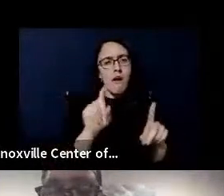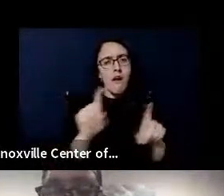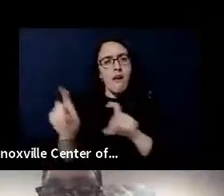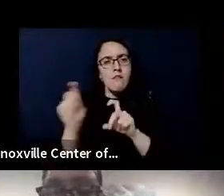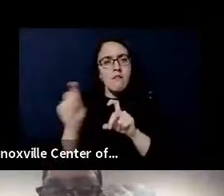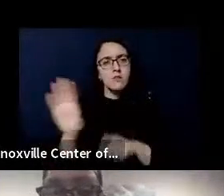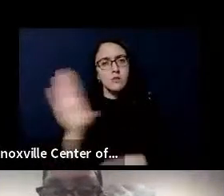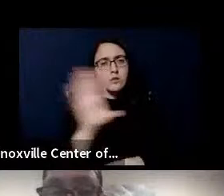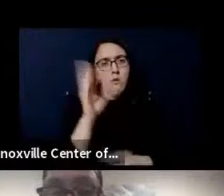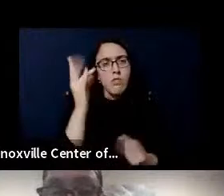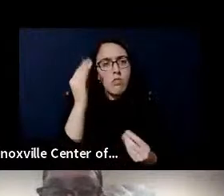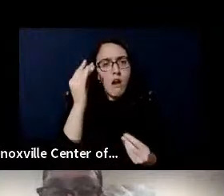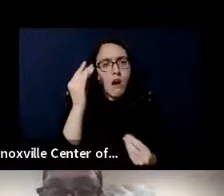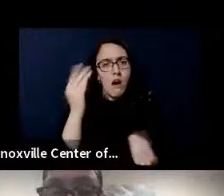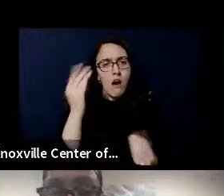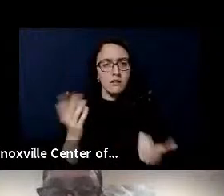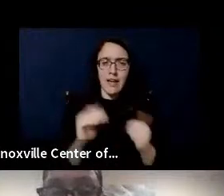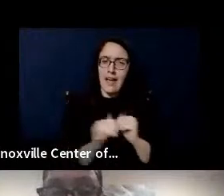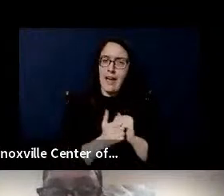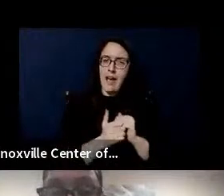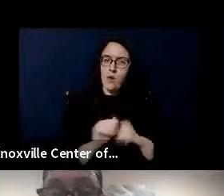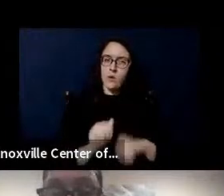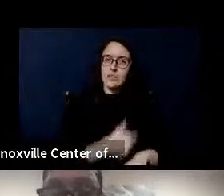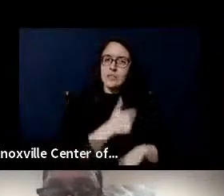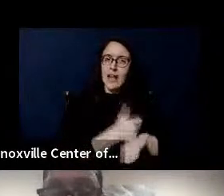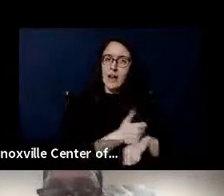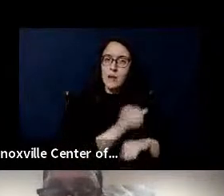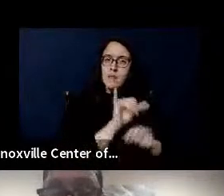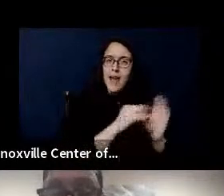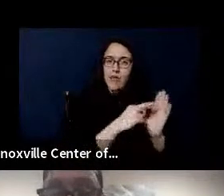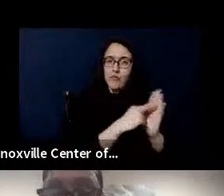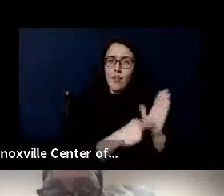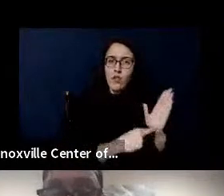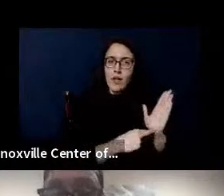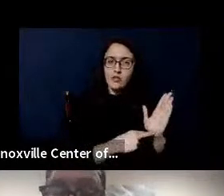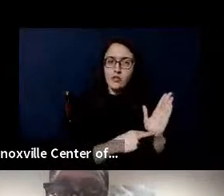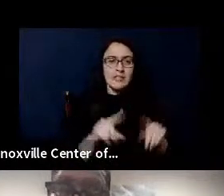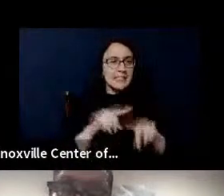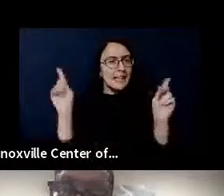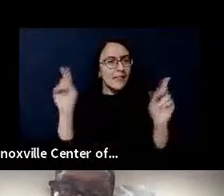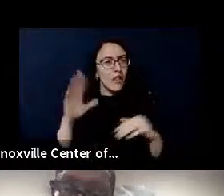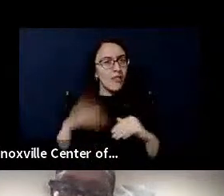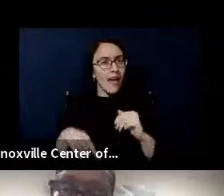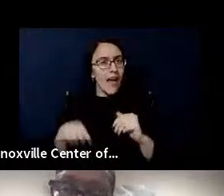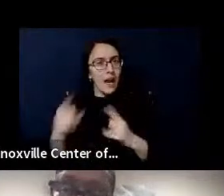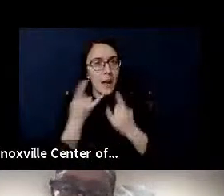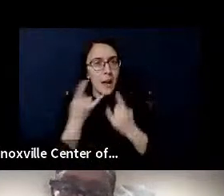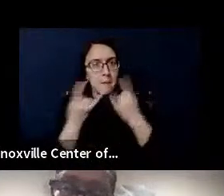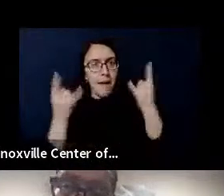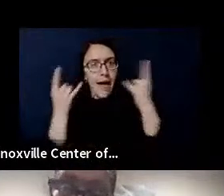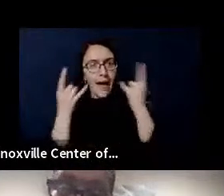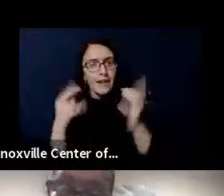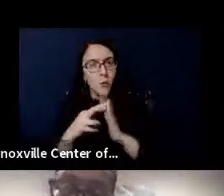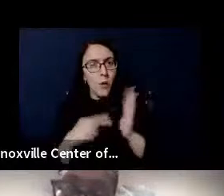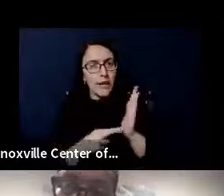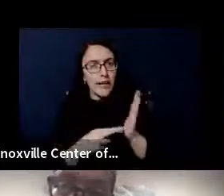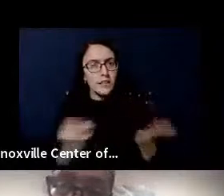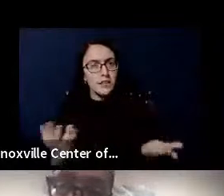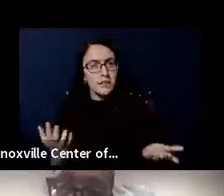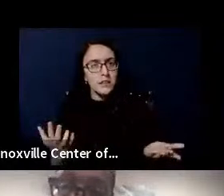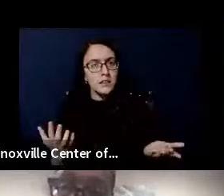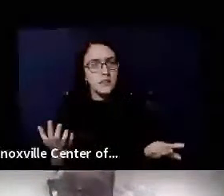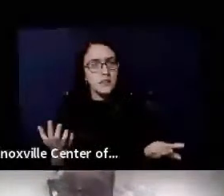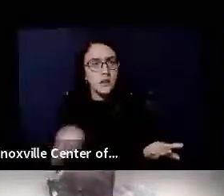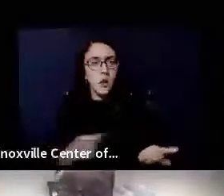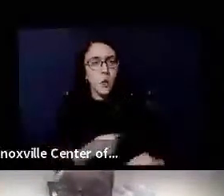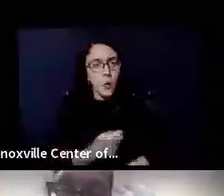how does putting this in place differ than putting the mask ordinance in place? We understand